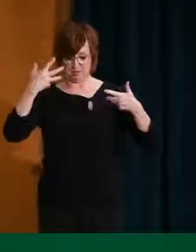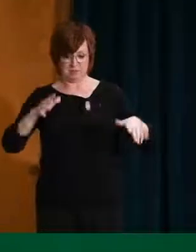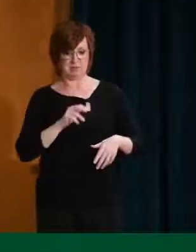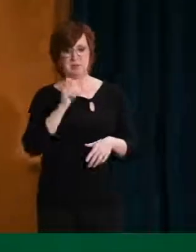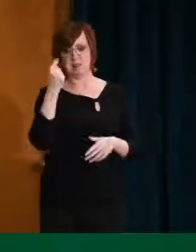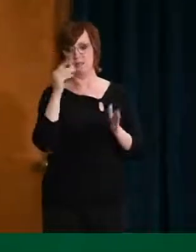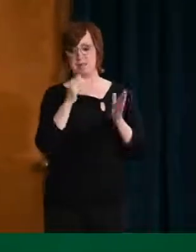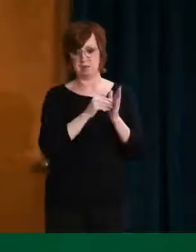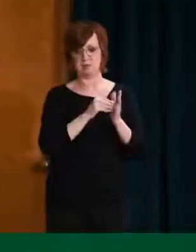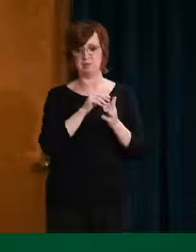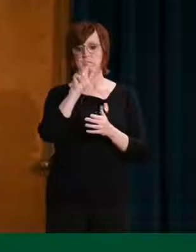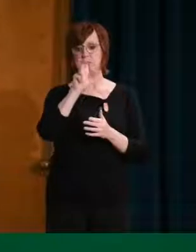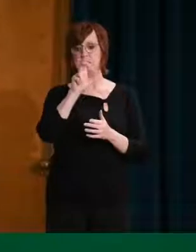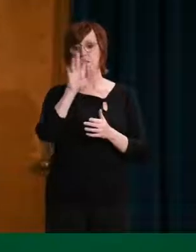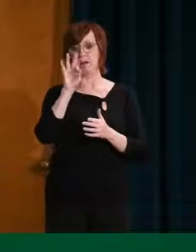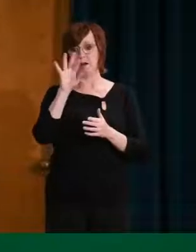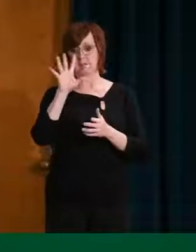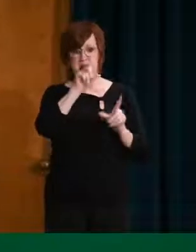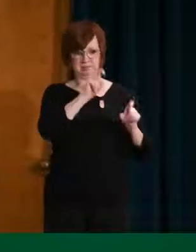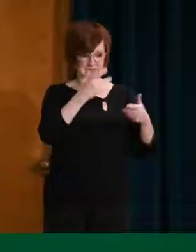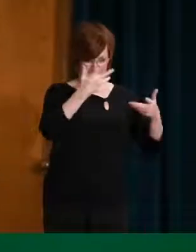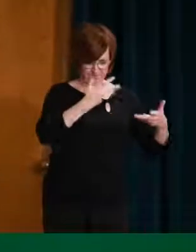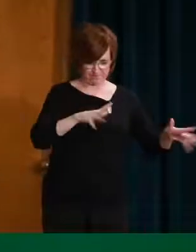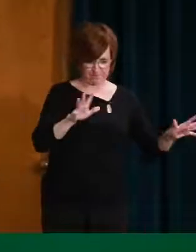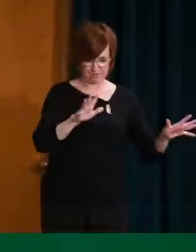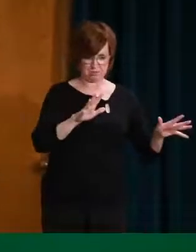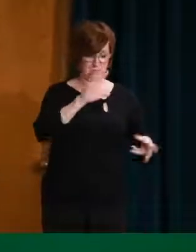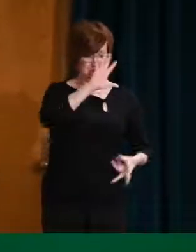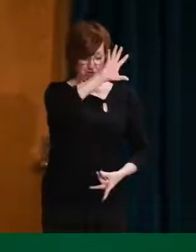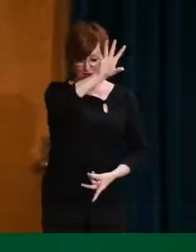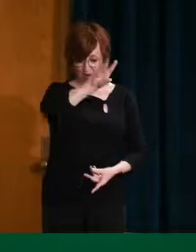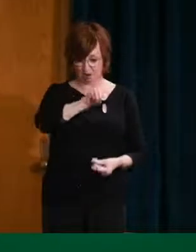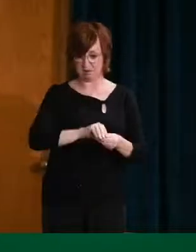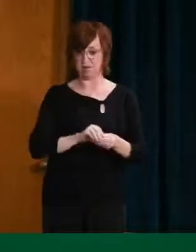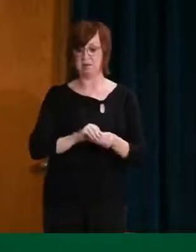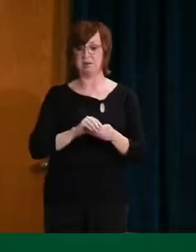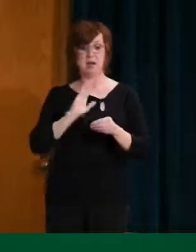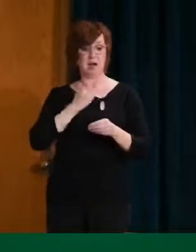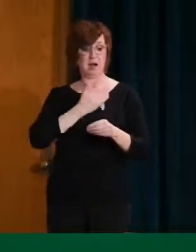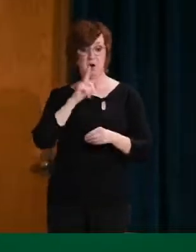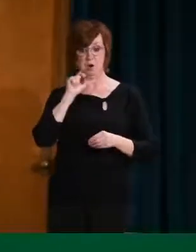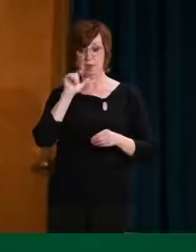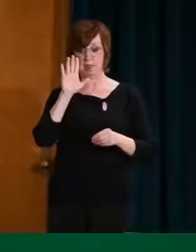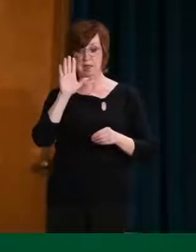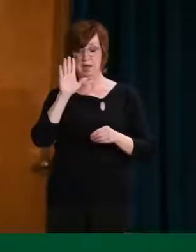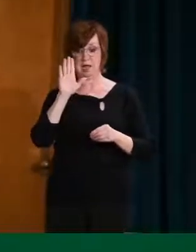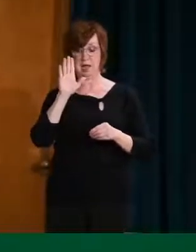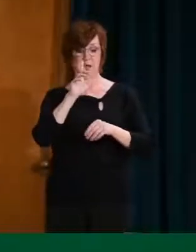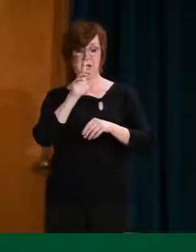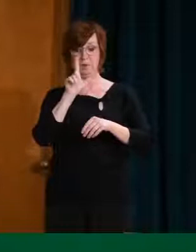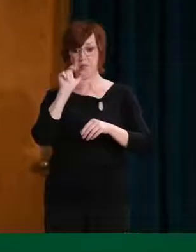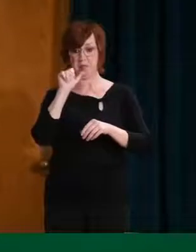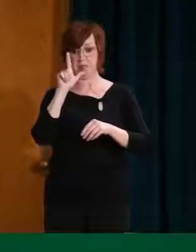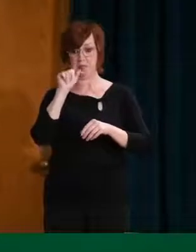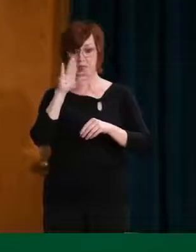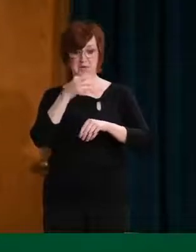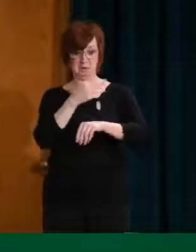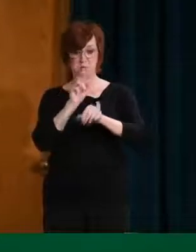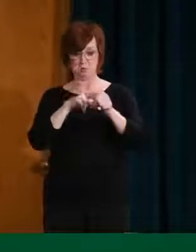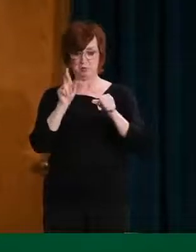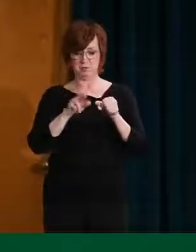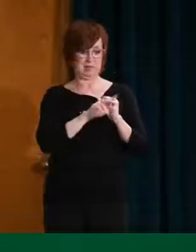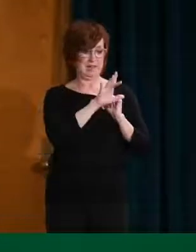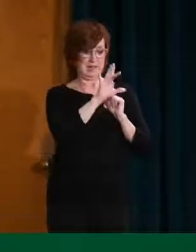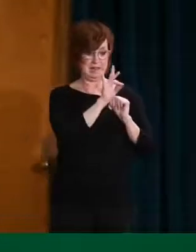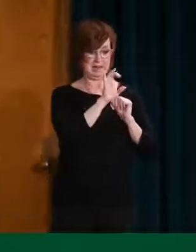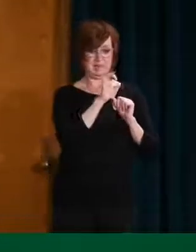11,395 COVID-19 tests. This means that the Roy Romano Provincial Lab processed 867